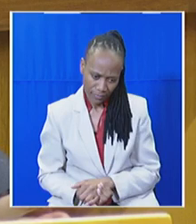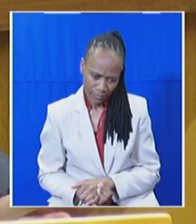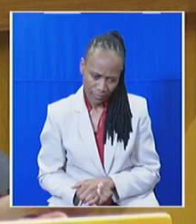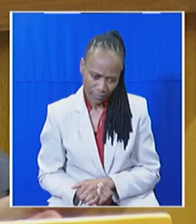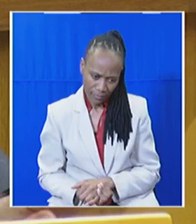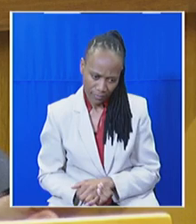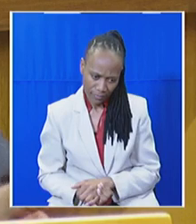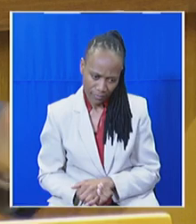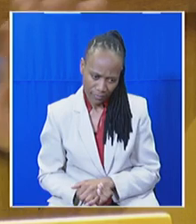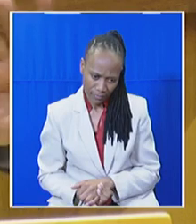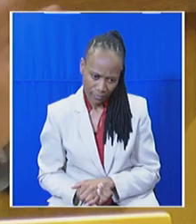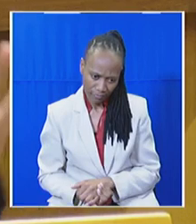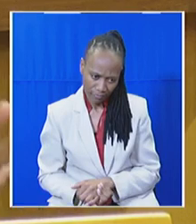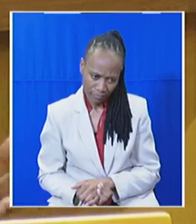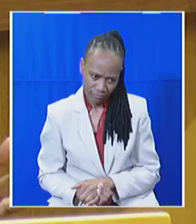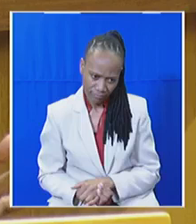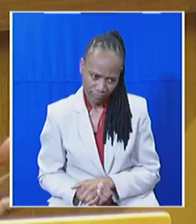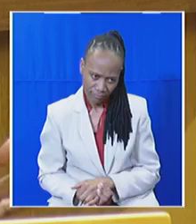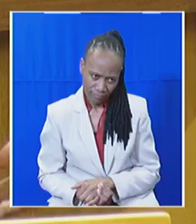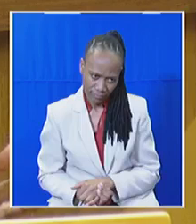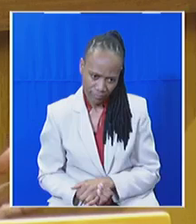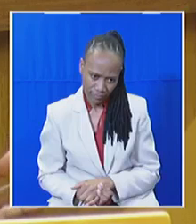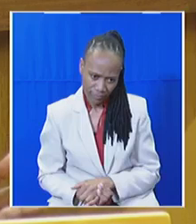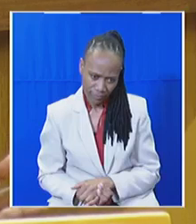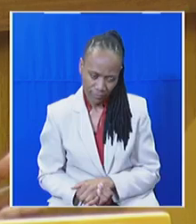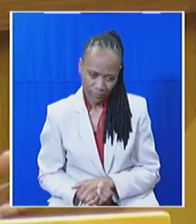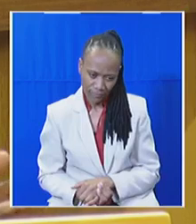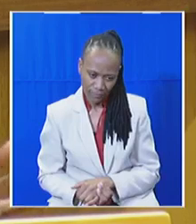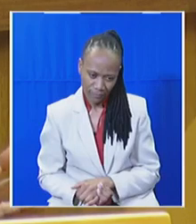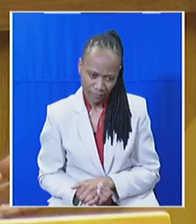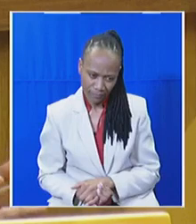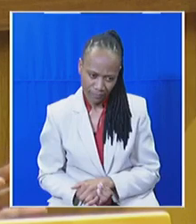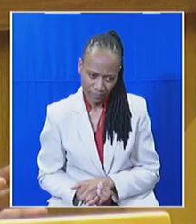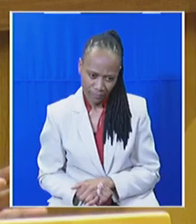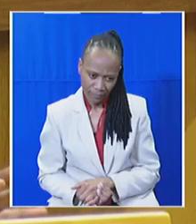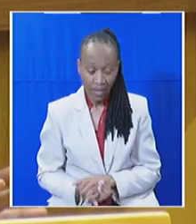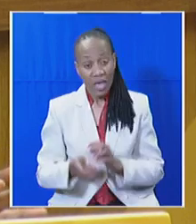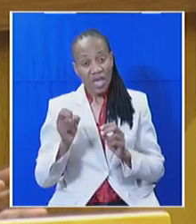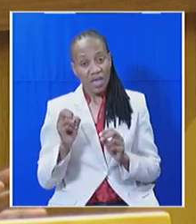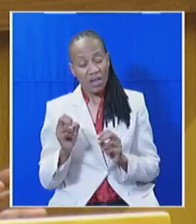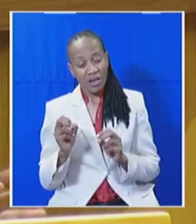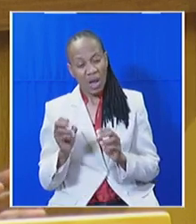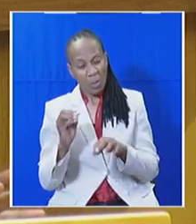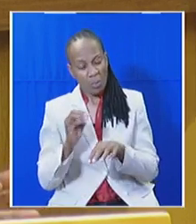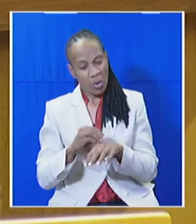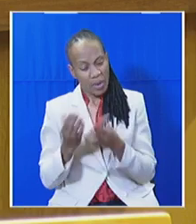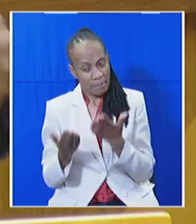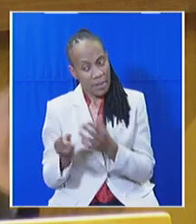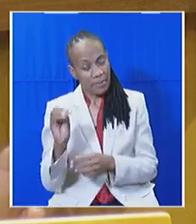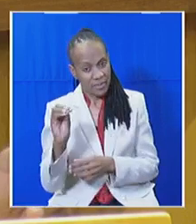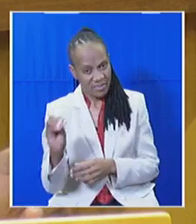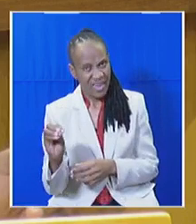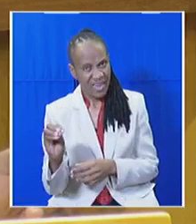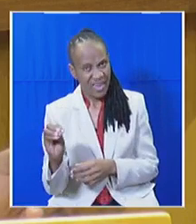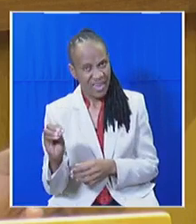the discussion is slightly maybe problematic if we generalize, because I wouldn't know